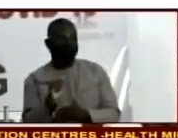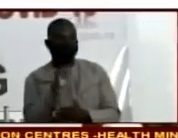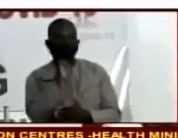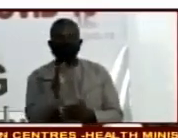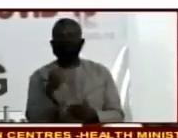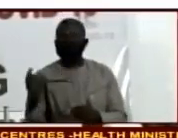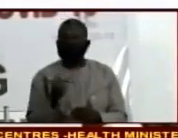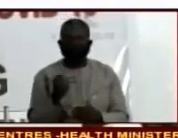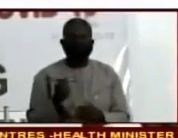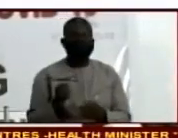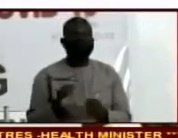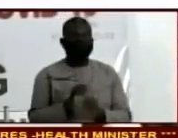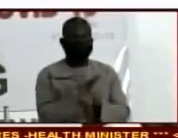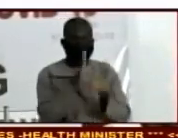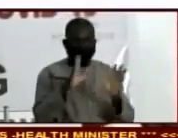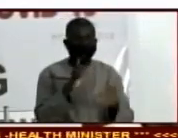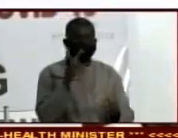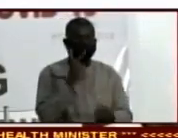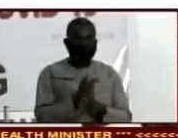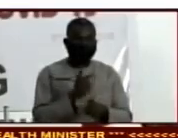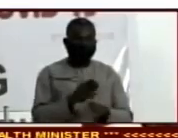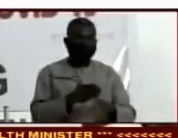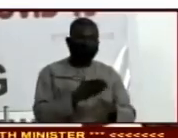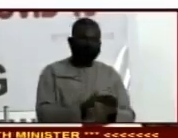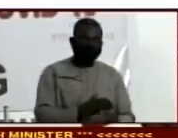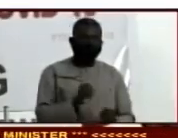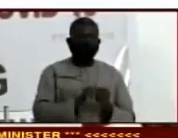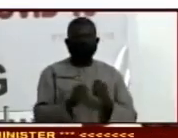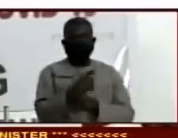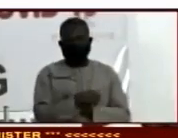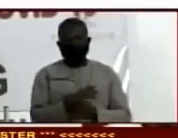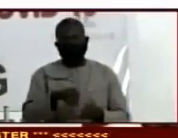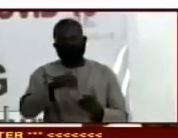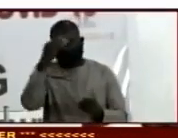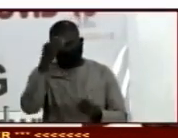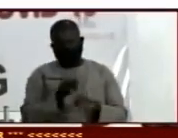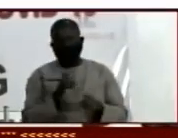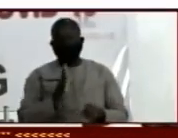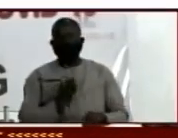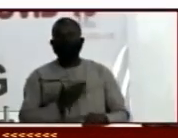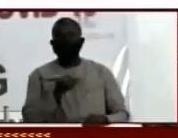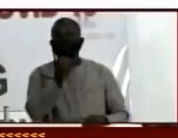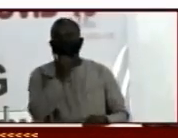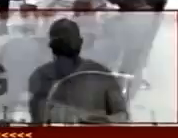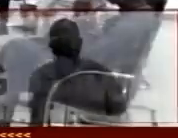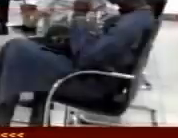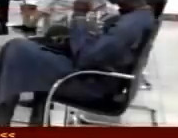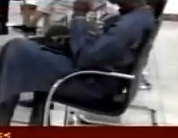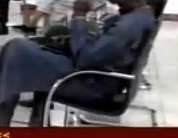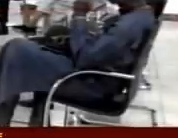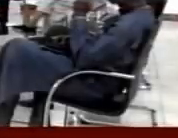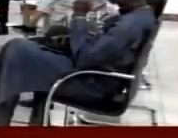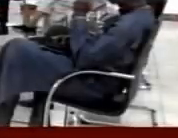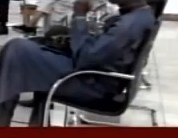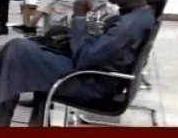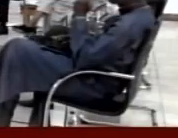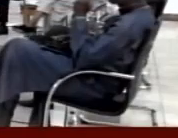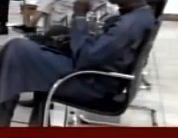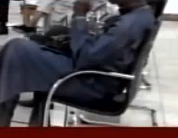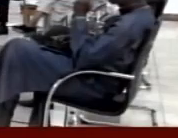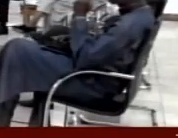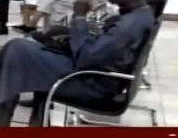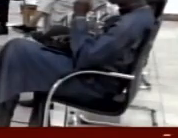keep improving, and every day we learn from our mistakes, and we hope to have an evidence-based scientific approach